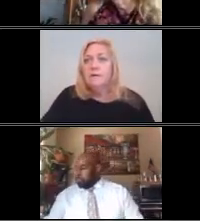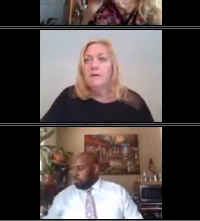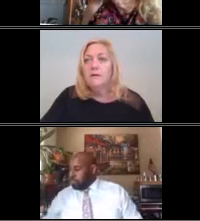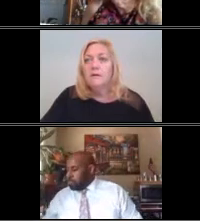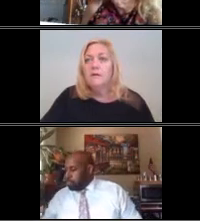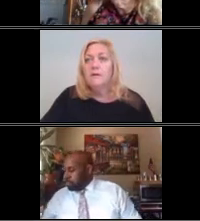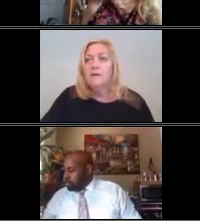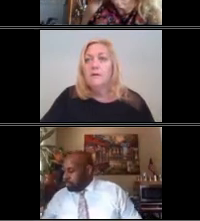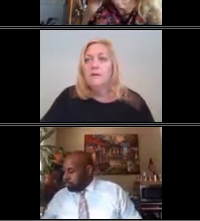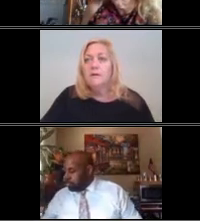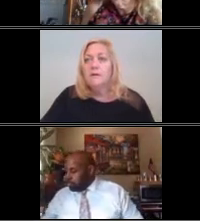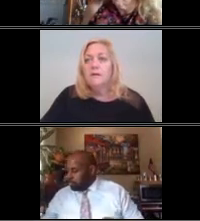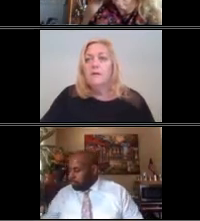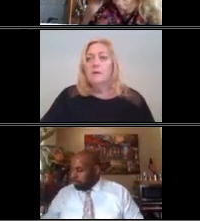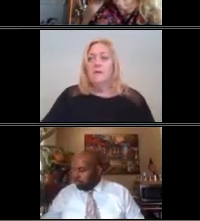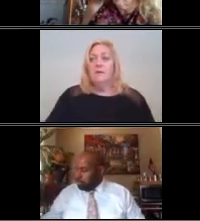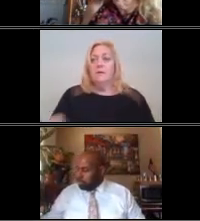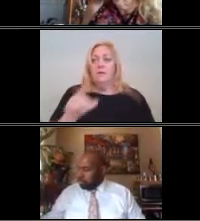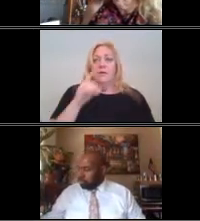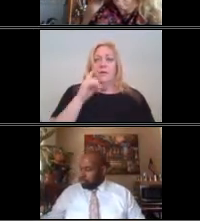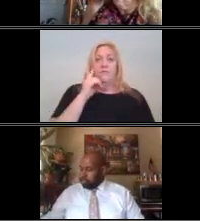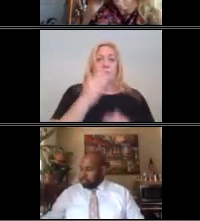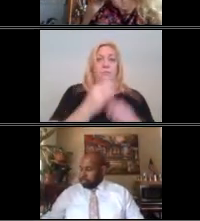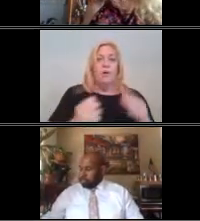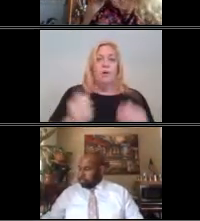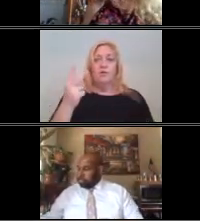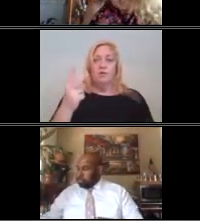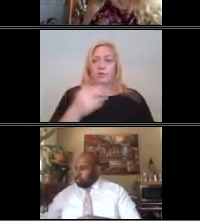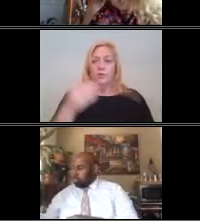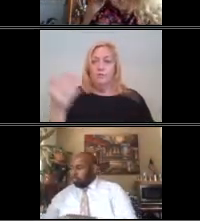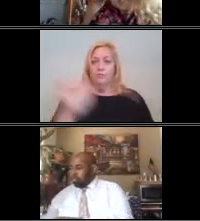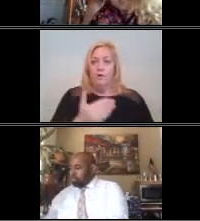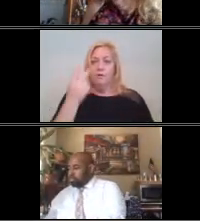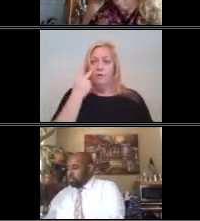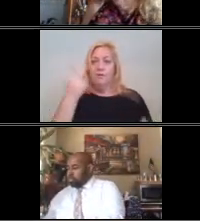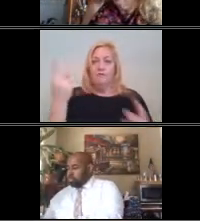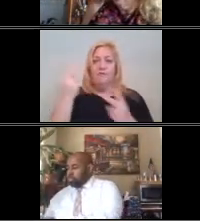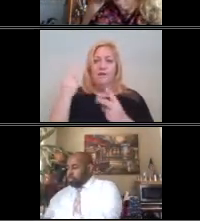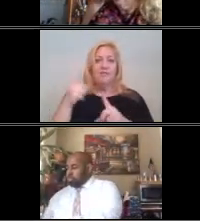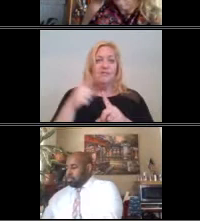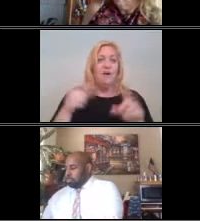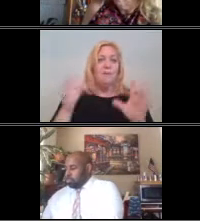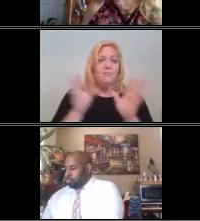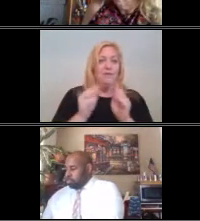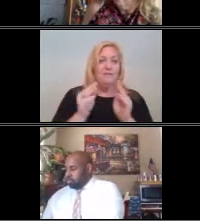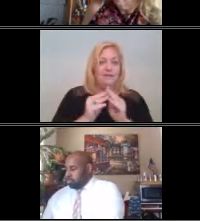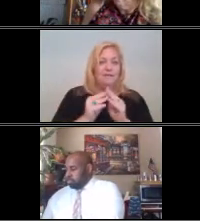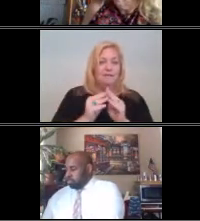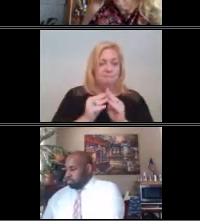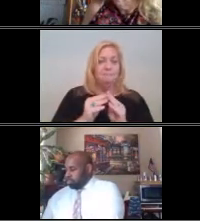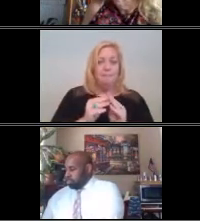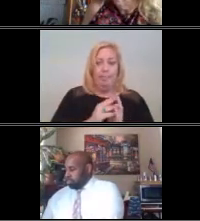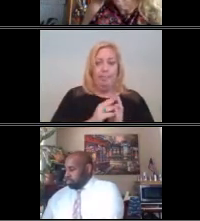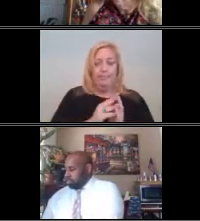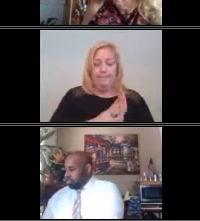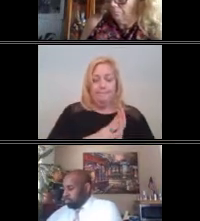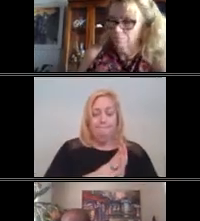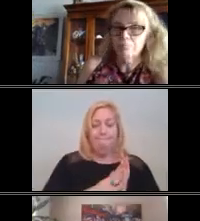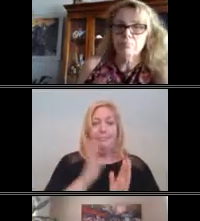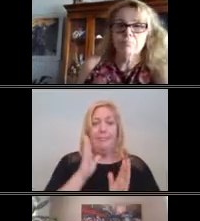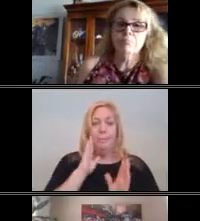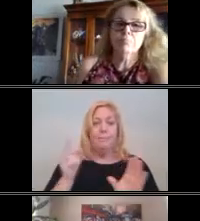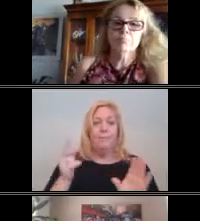So for tab 2, we have welcome and reflections from previous meetings, and we'll soon be joined